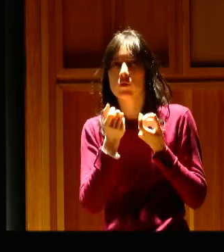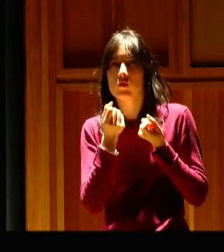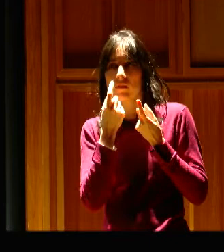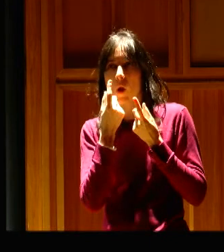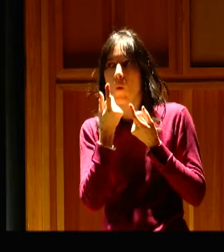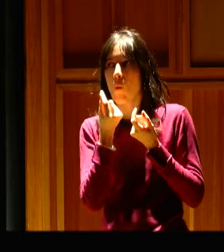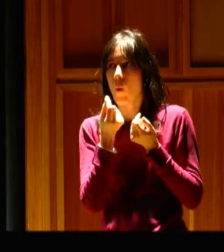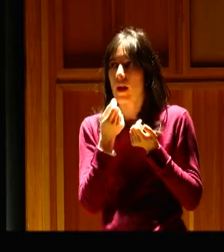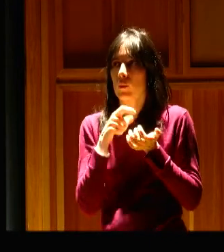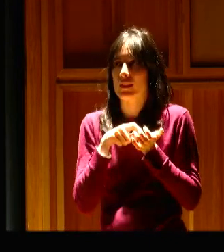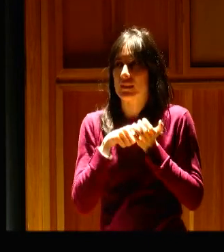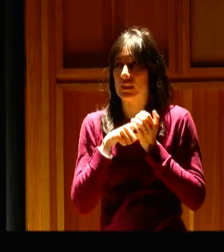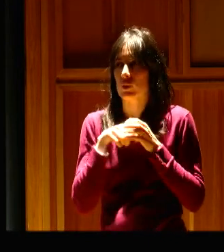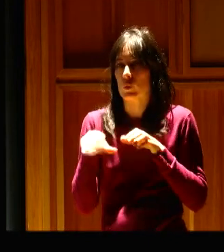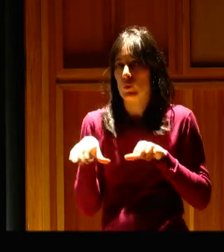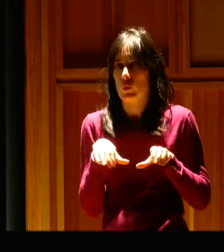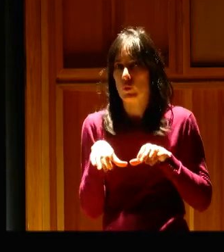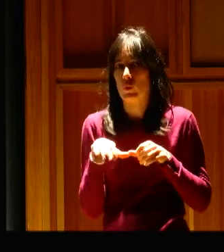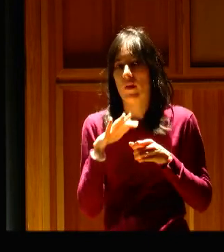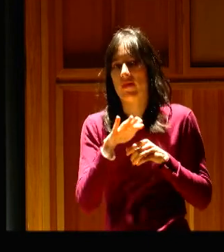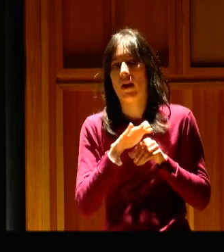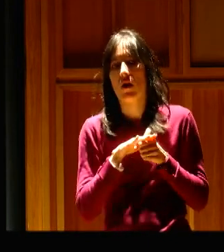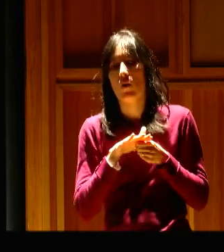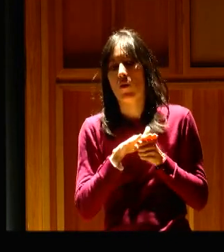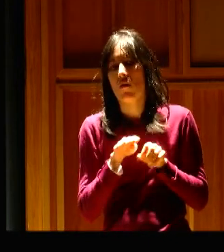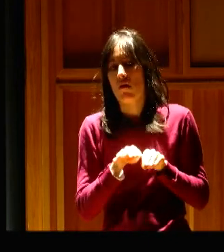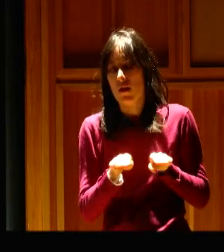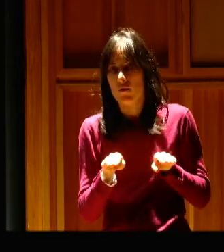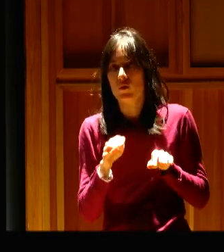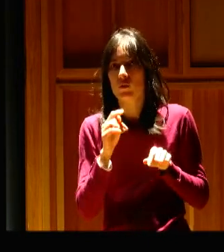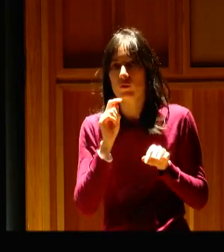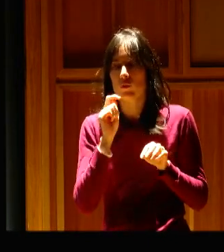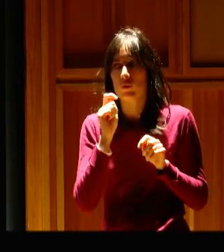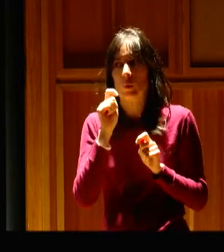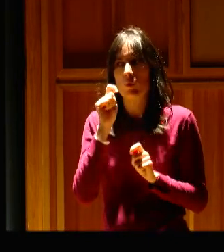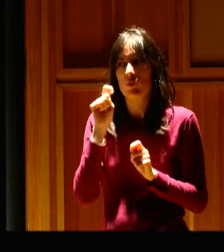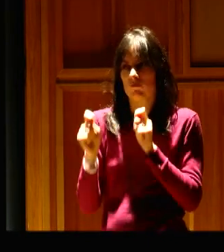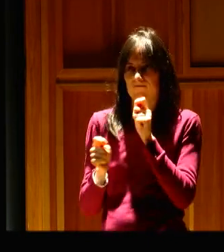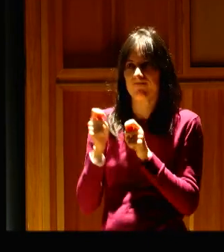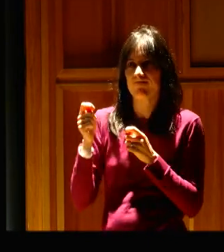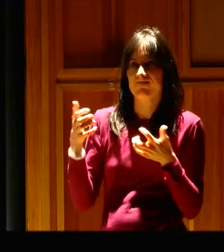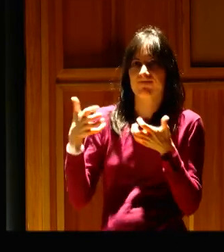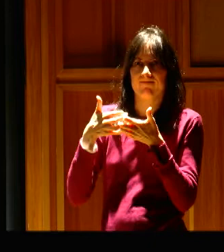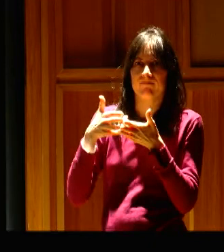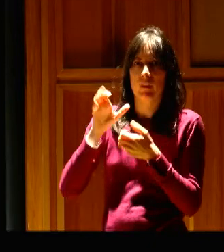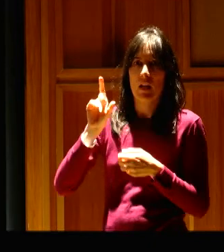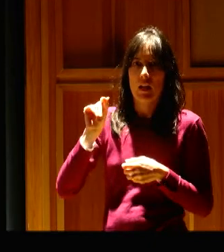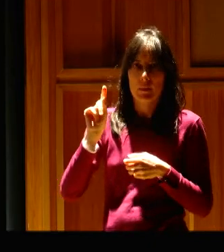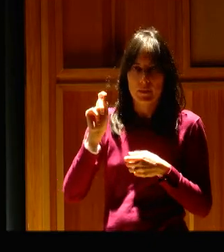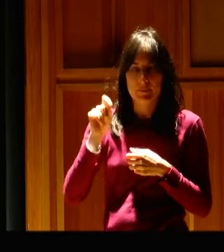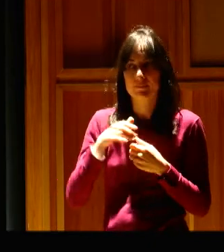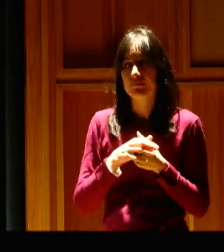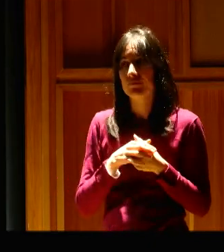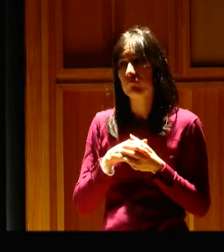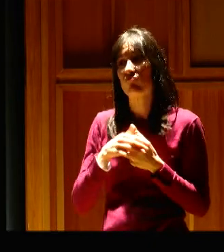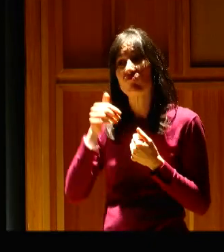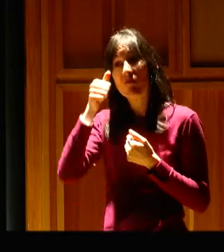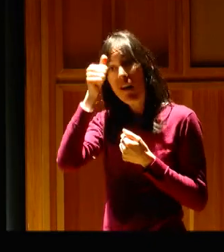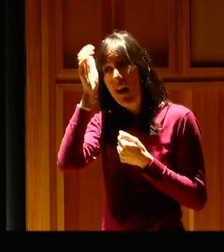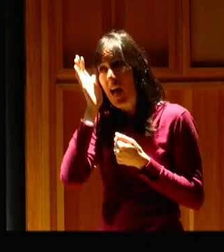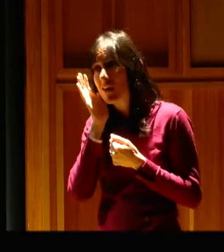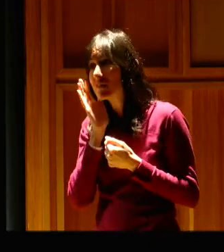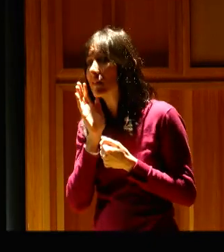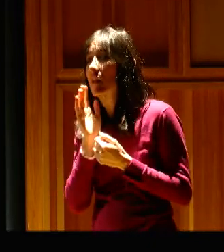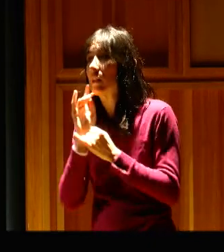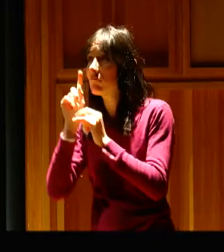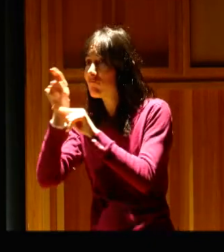local level to adapt to the climate impacts that we can no longer avoid. From Alaska to American